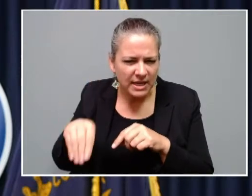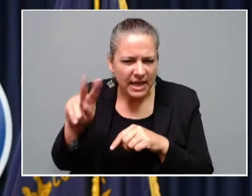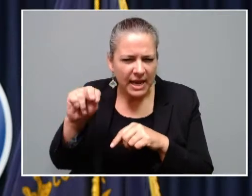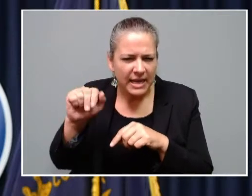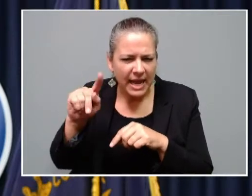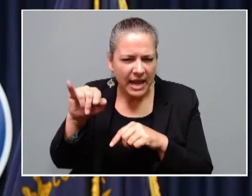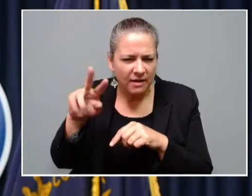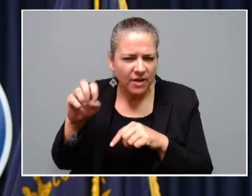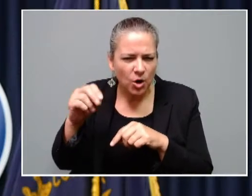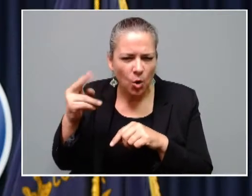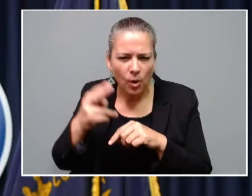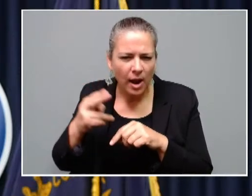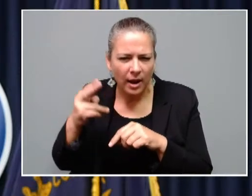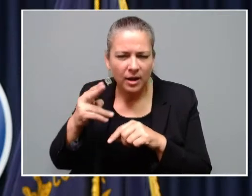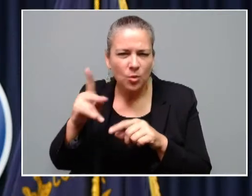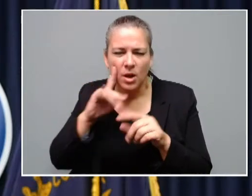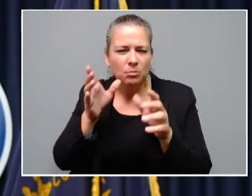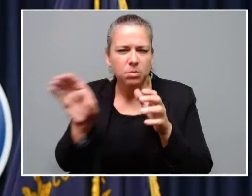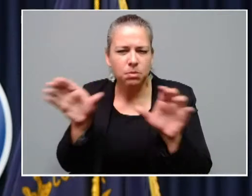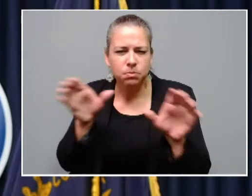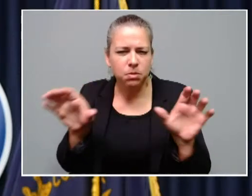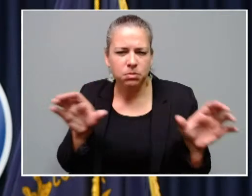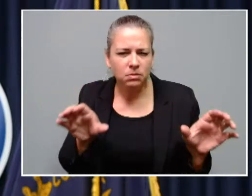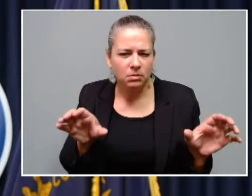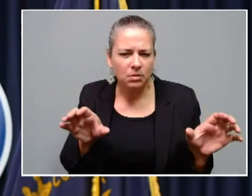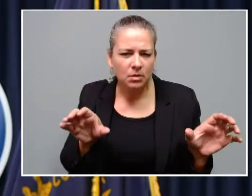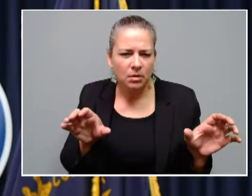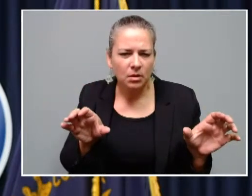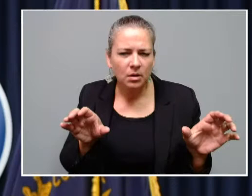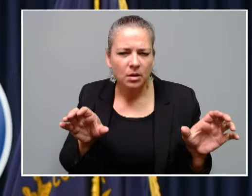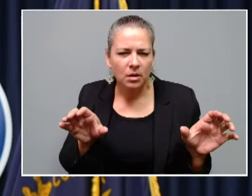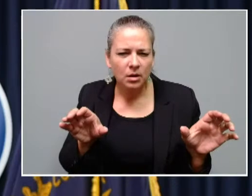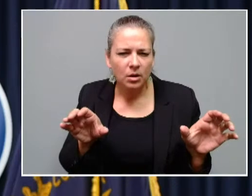Hawaiian. What that breaks out to is about